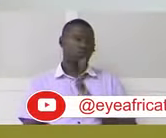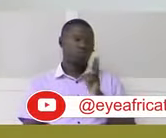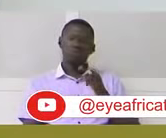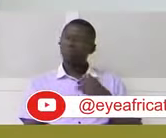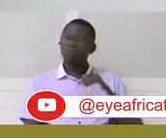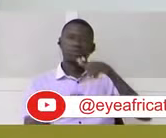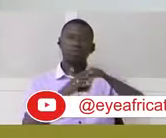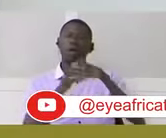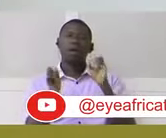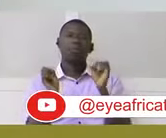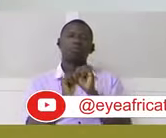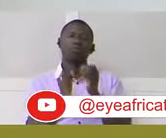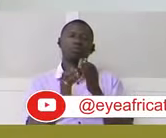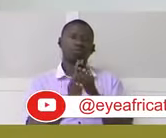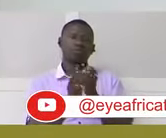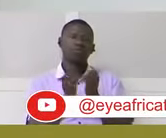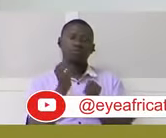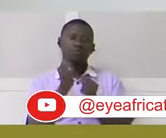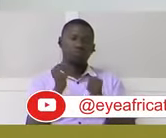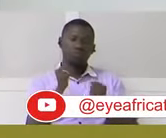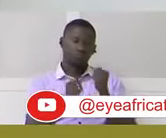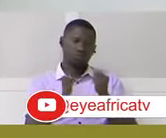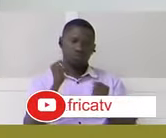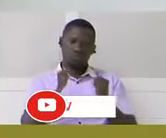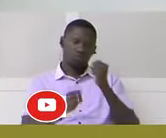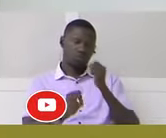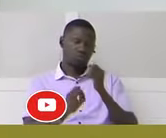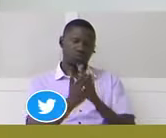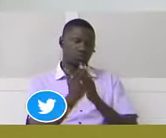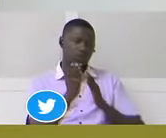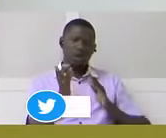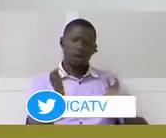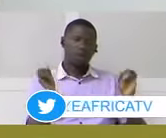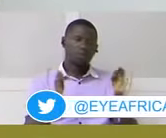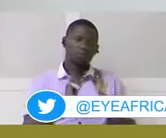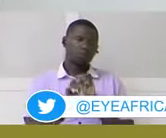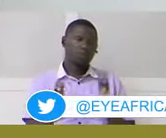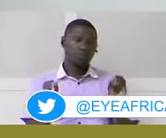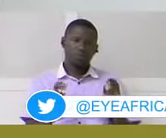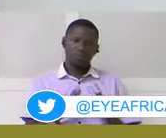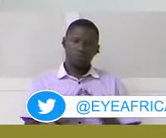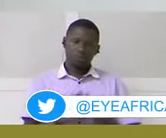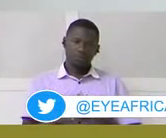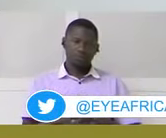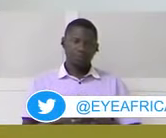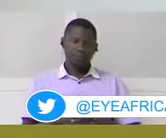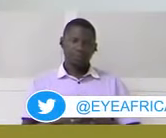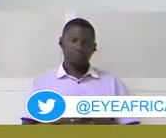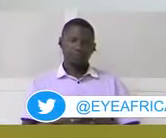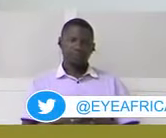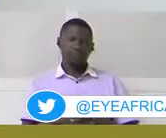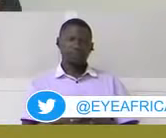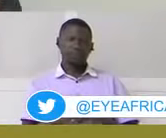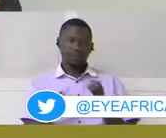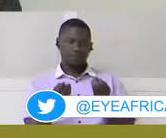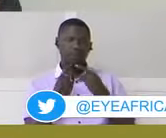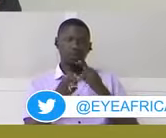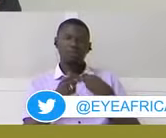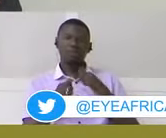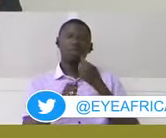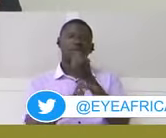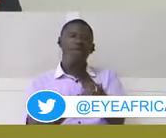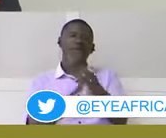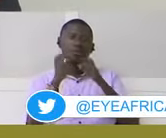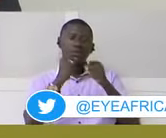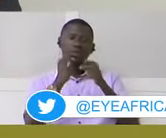convoy. Protocol moroning anam amantaranum convoy mo convoy konon. And can you tell us the circumstances